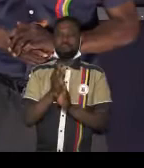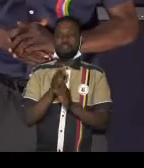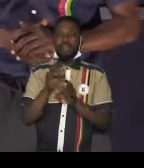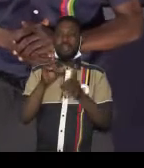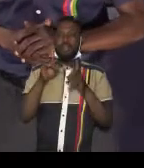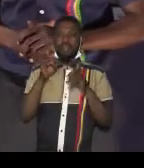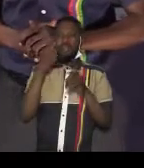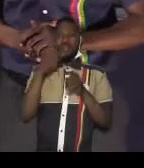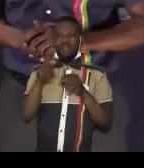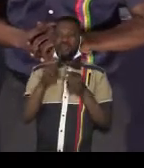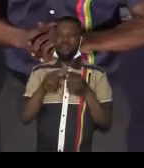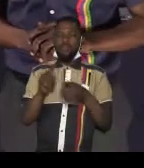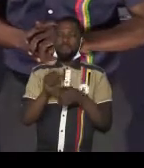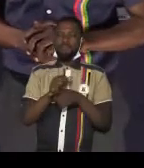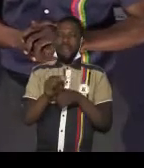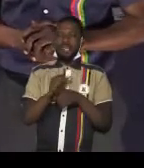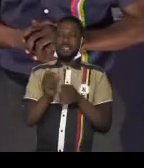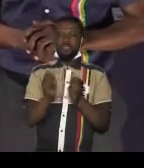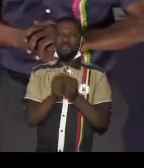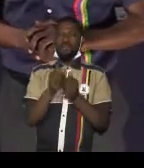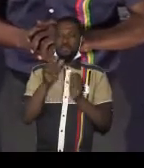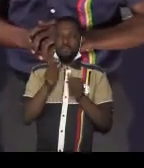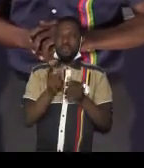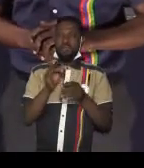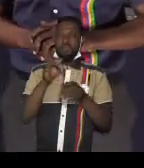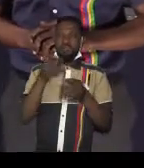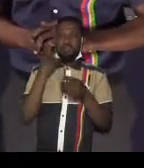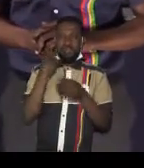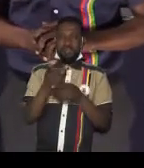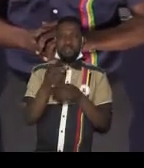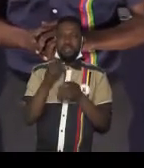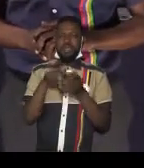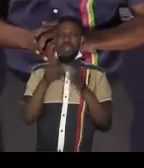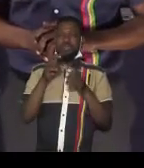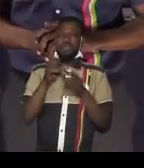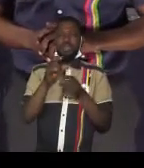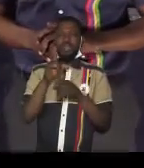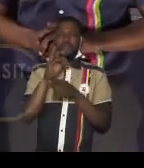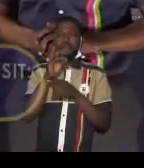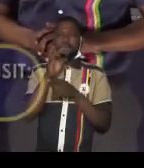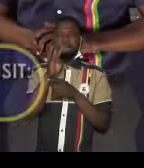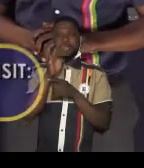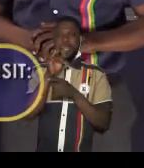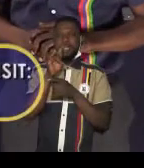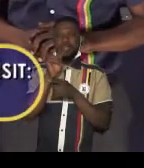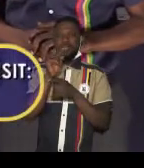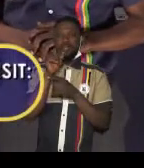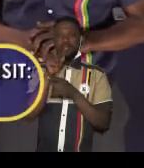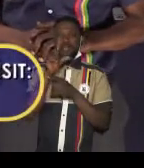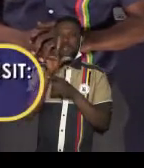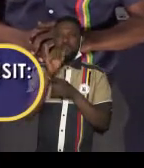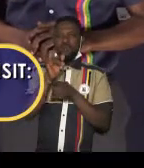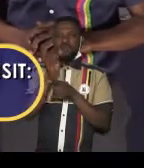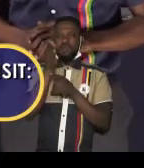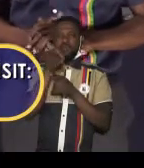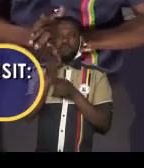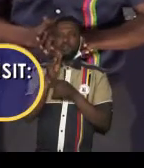you to practice with. You can access these tests using the link